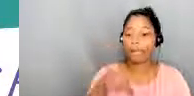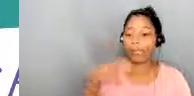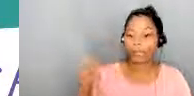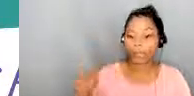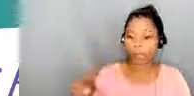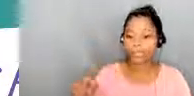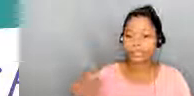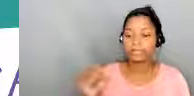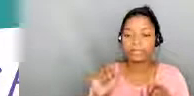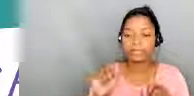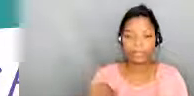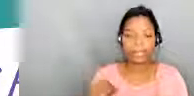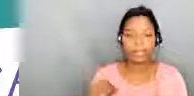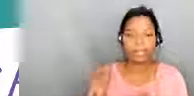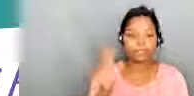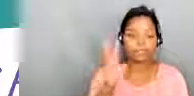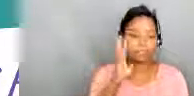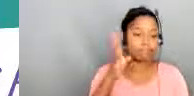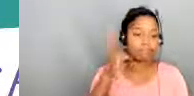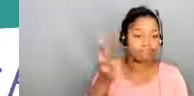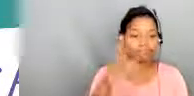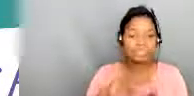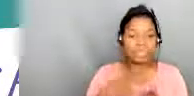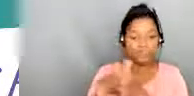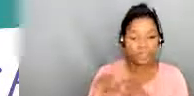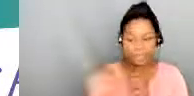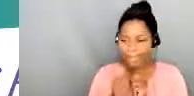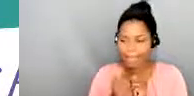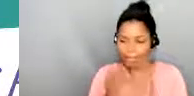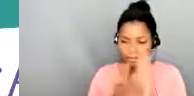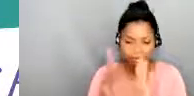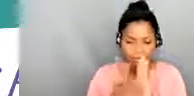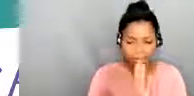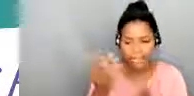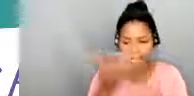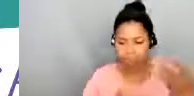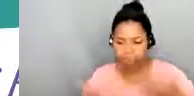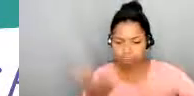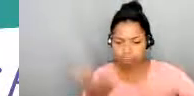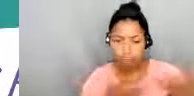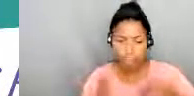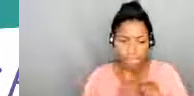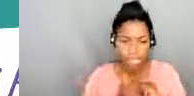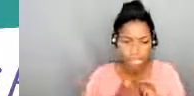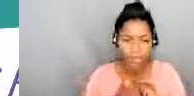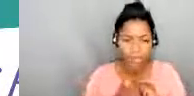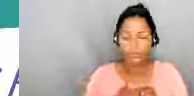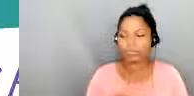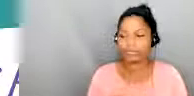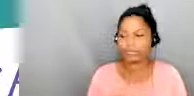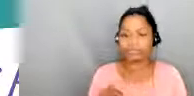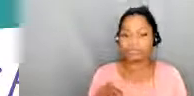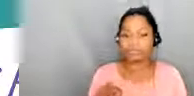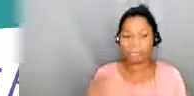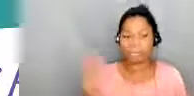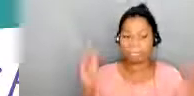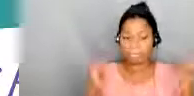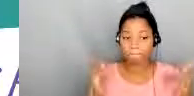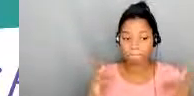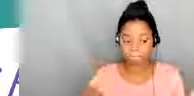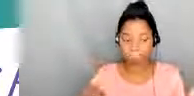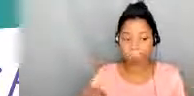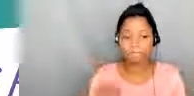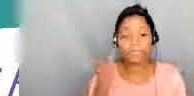conversations with your staff or with partners on developing social engagement opportunities. We have a PowerPoint that you can use when